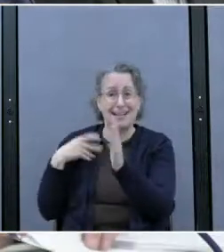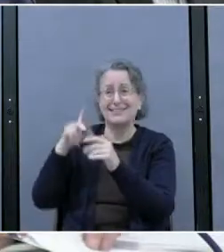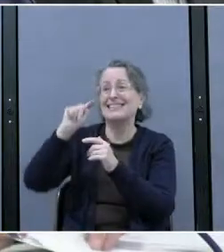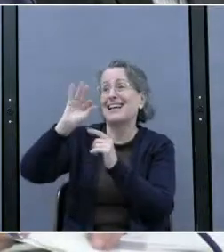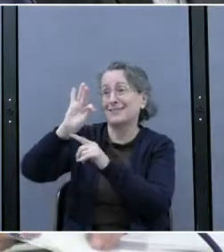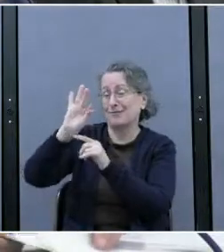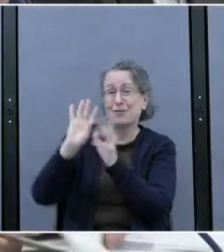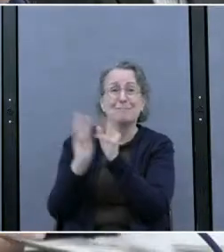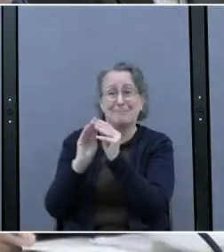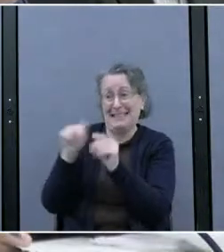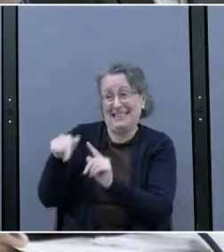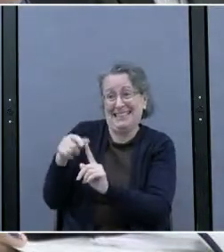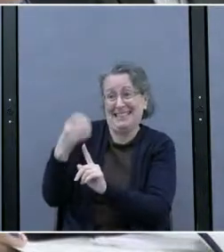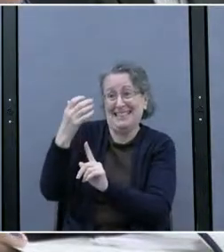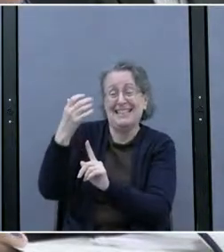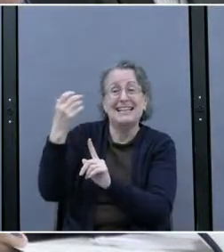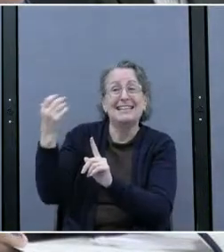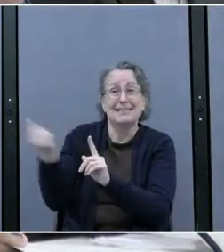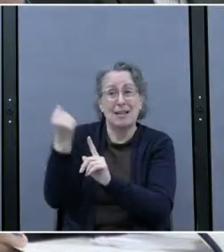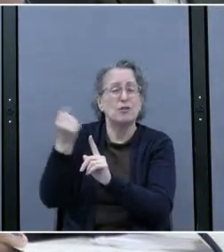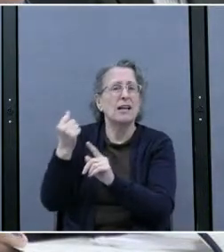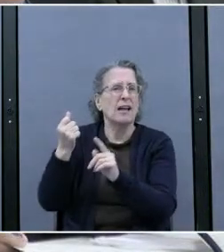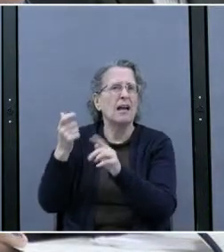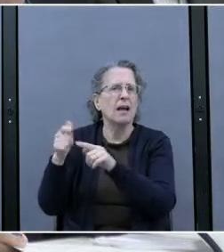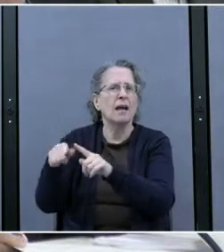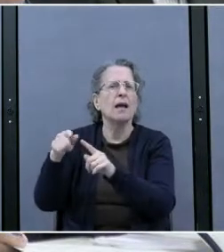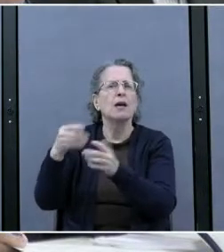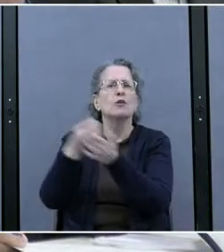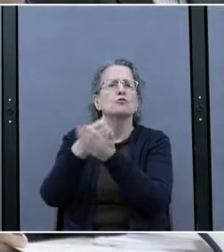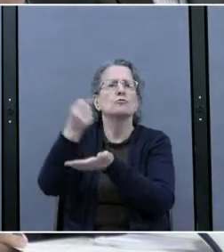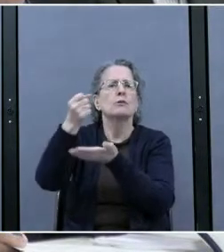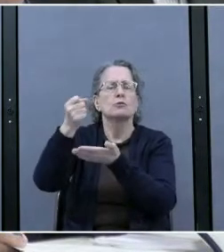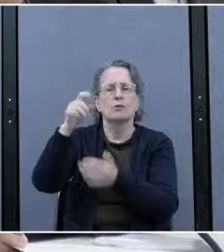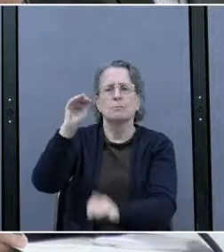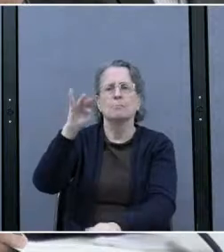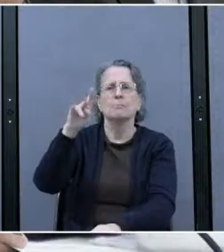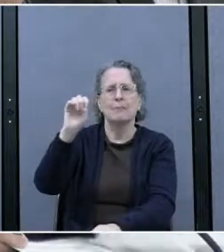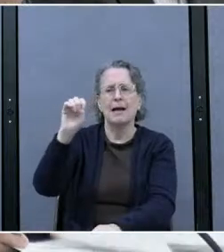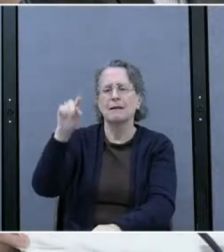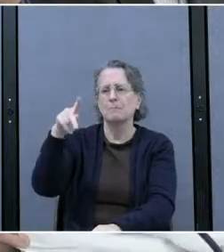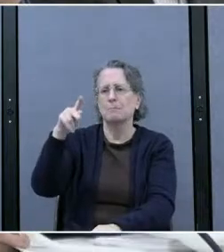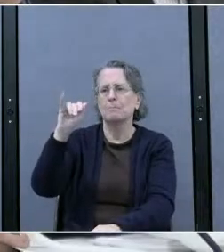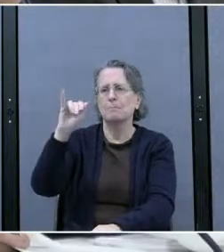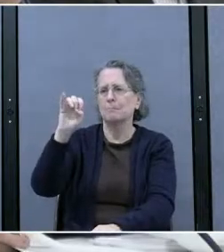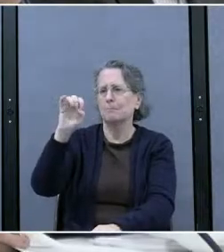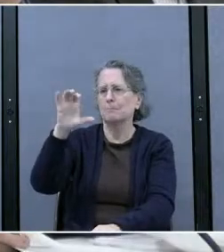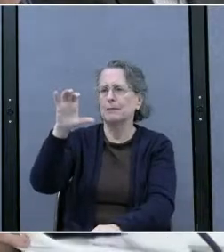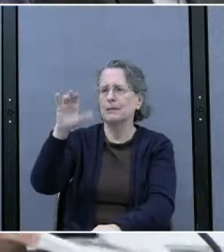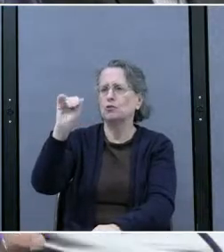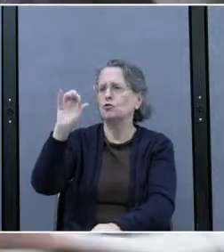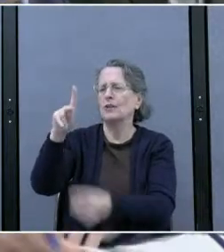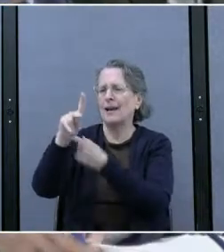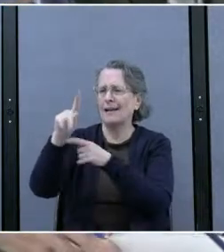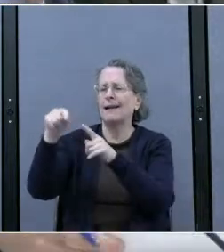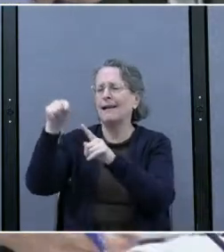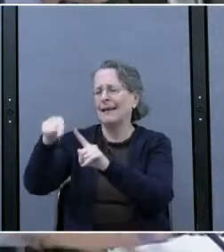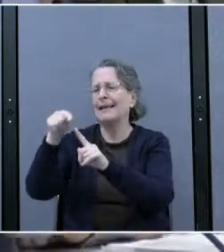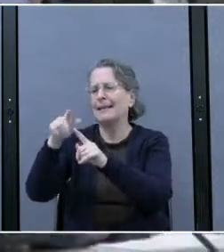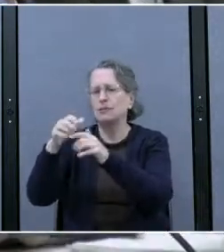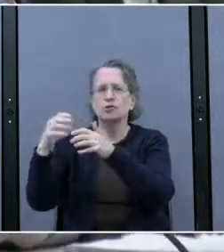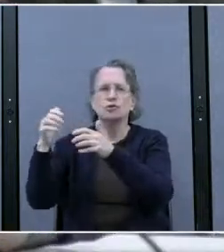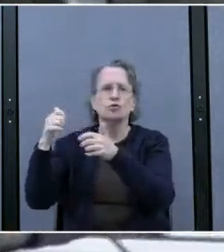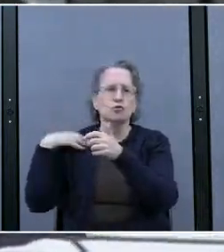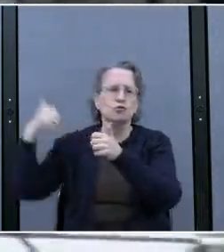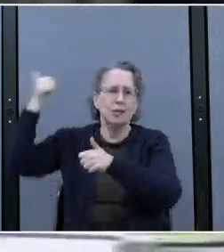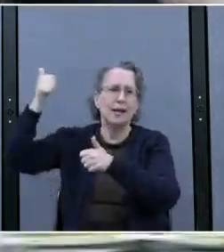is leading that up. And, you know, folks can attend. I think it's 9:30 at BAMS. Great, thank you. Peter? That's important.